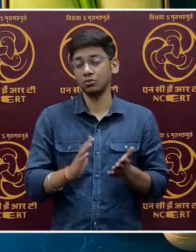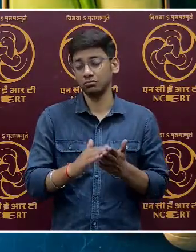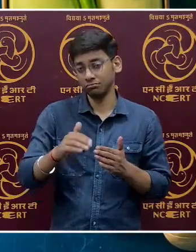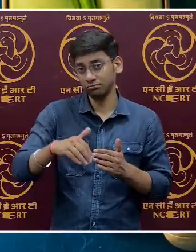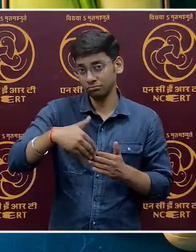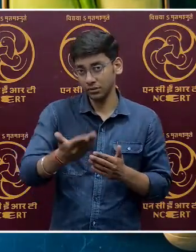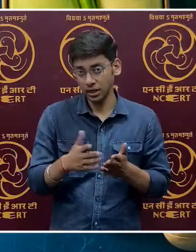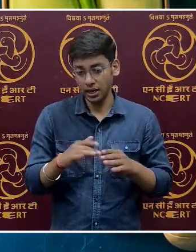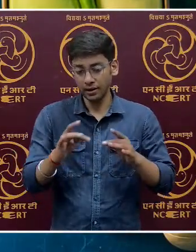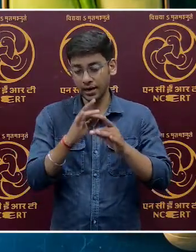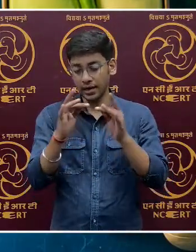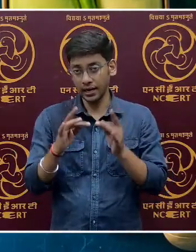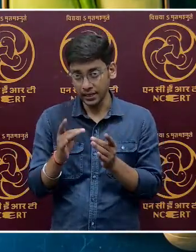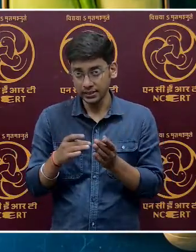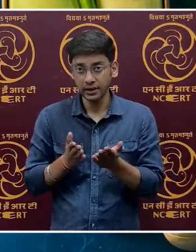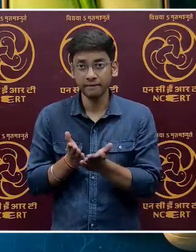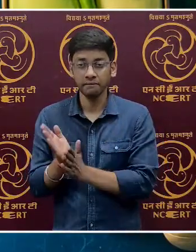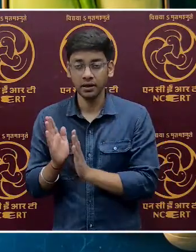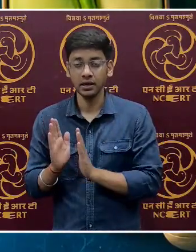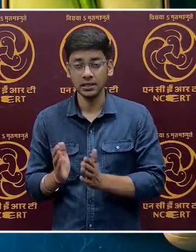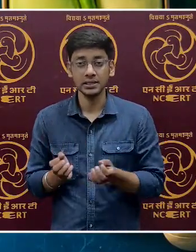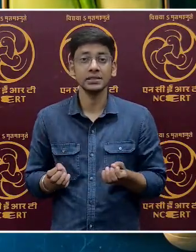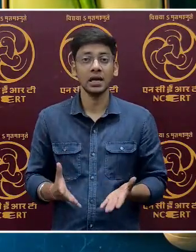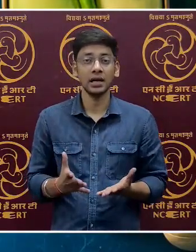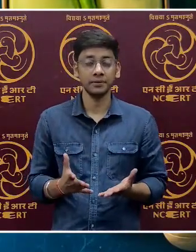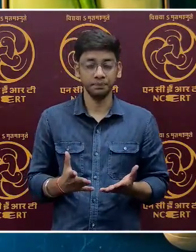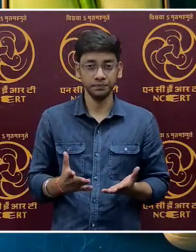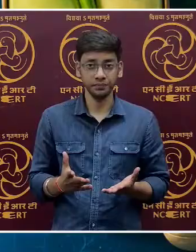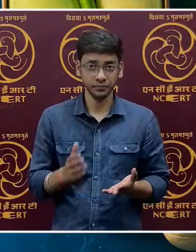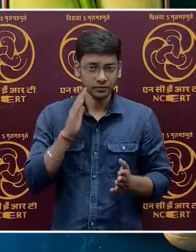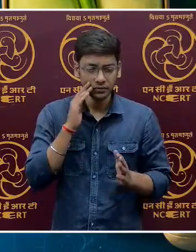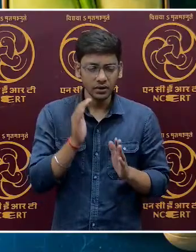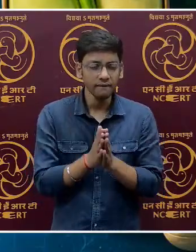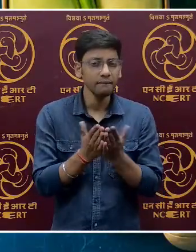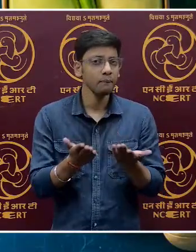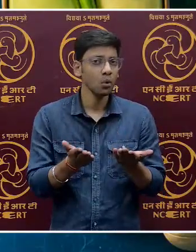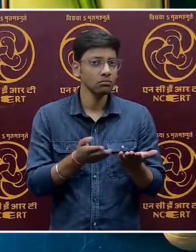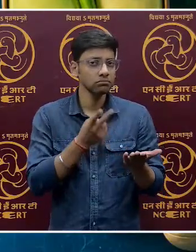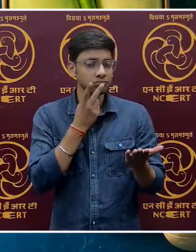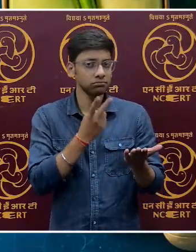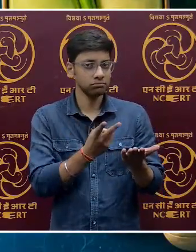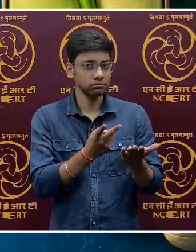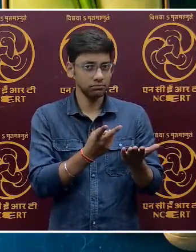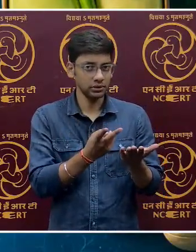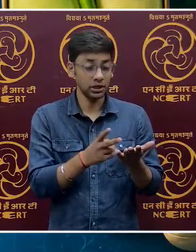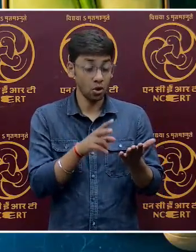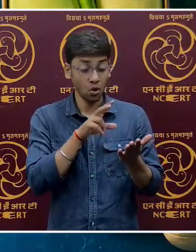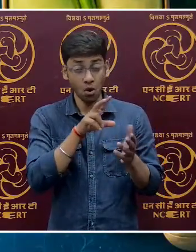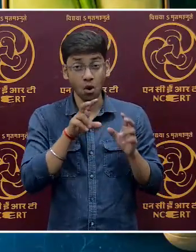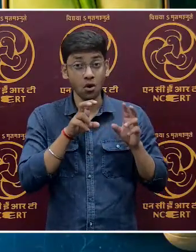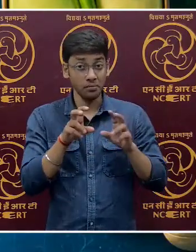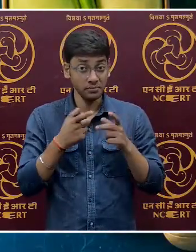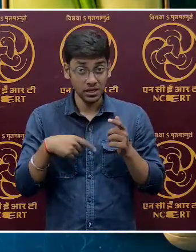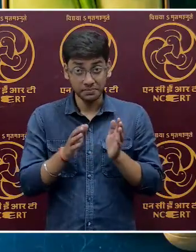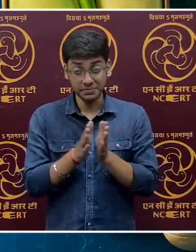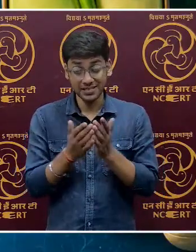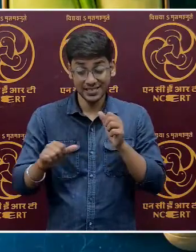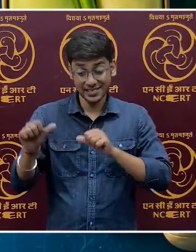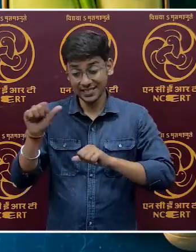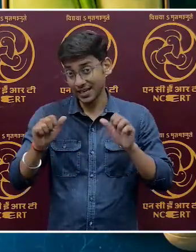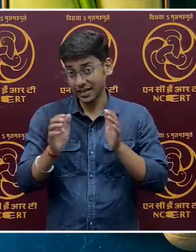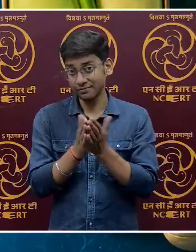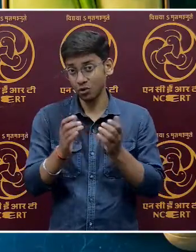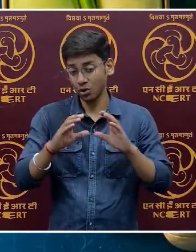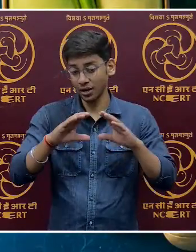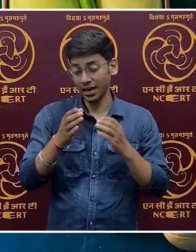for the digital platform. Well, this is the book which we can able to observe, that is a science textbook, Curiosity, class